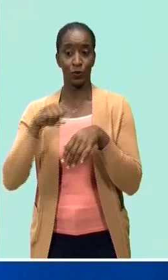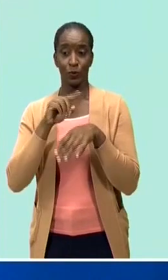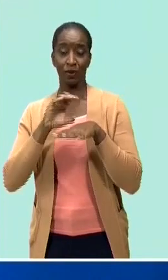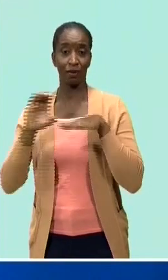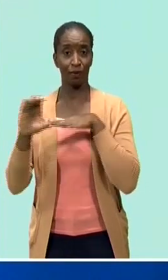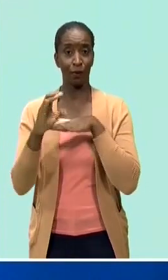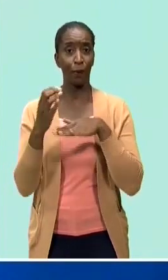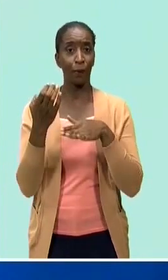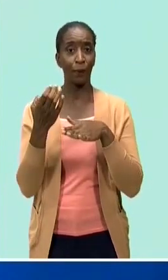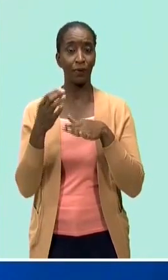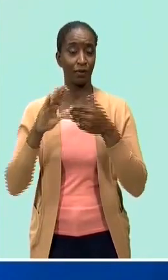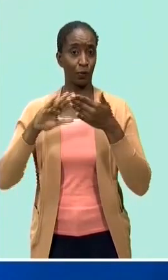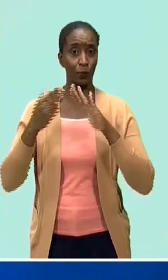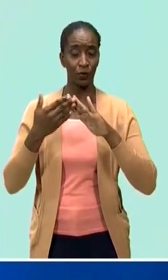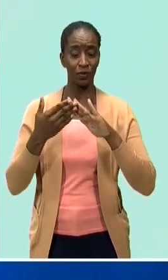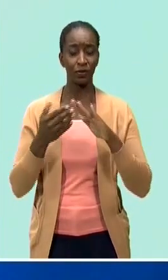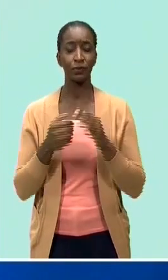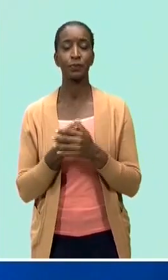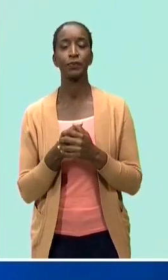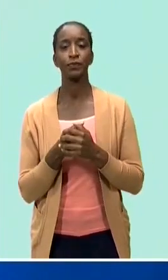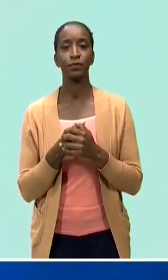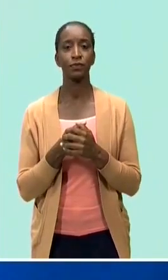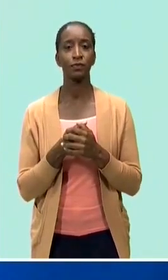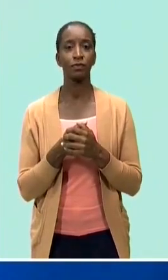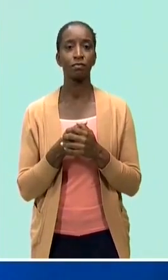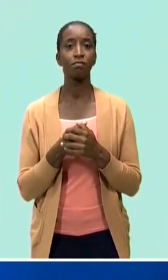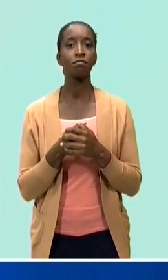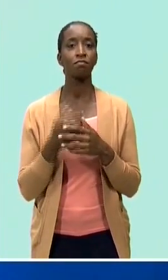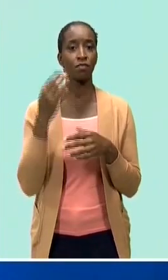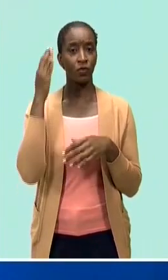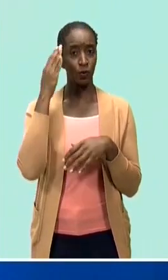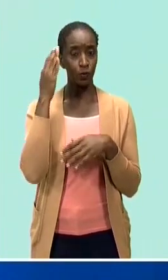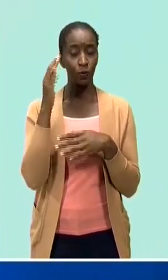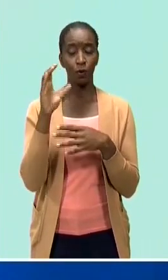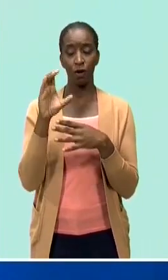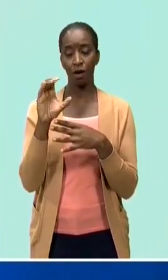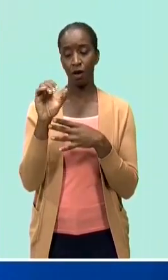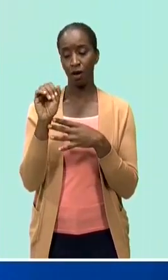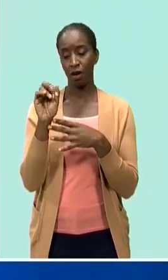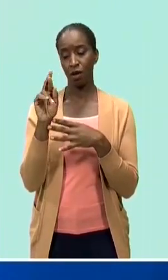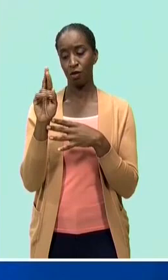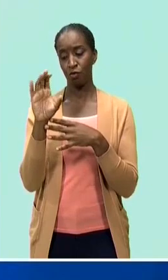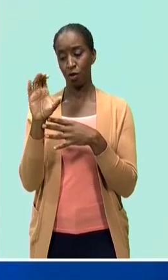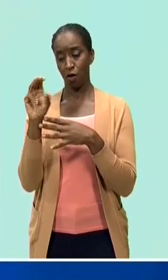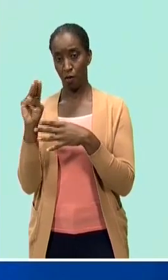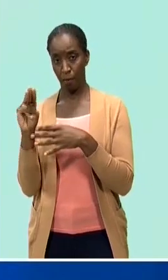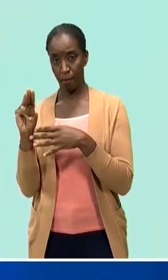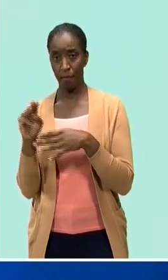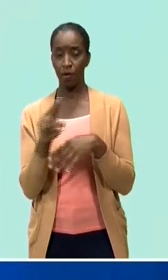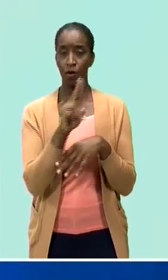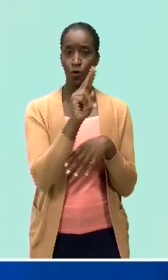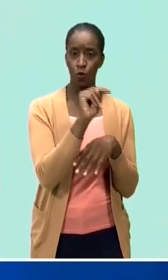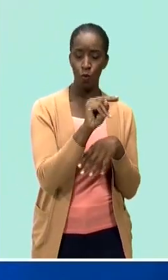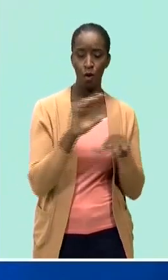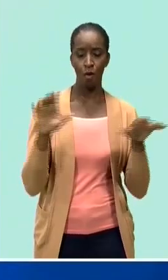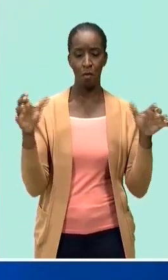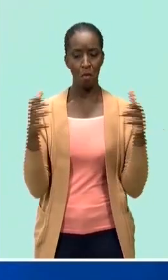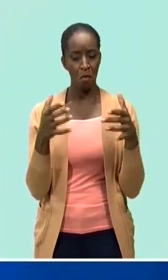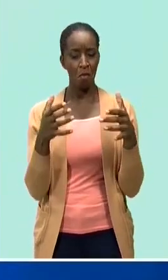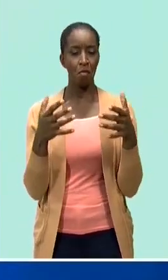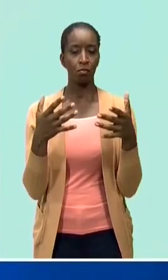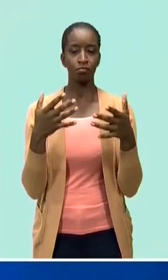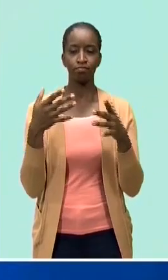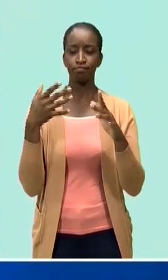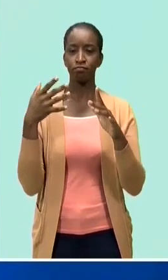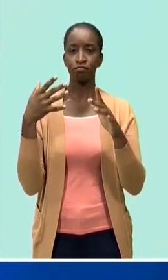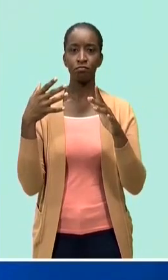clear that among the many priorities CARICOM and the United Nations share, the fight against climate change is a particularly prominent